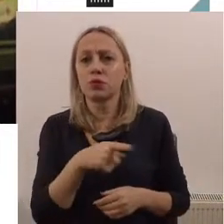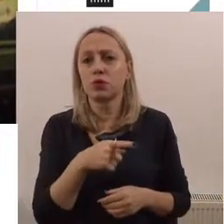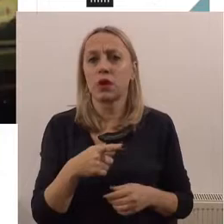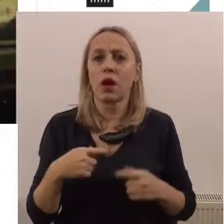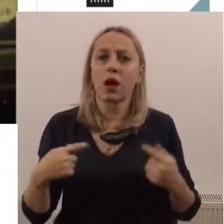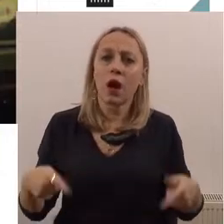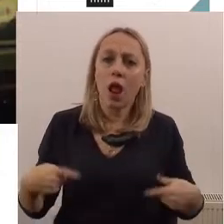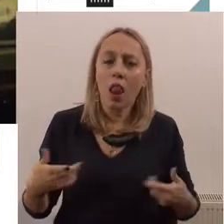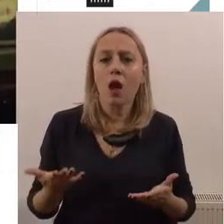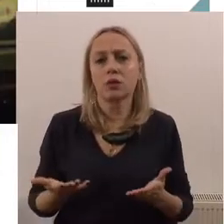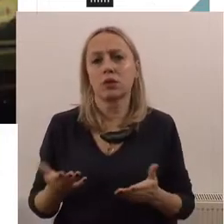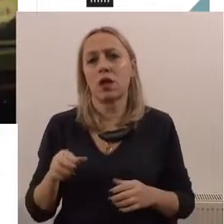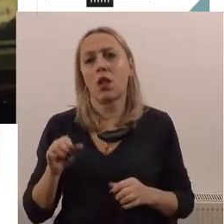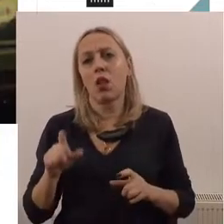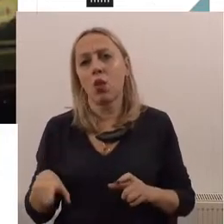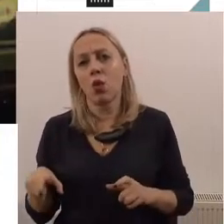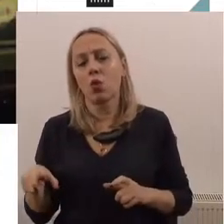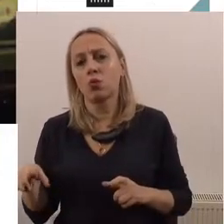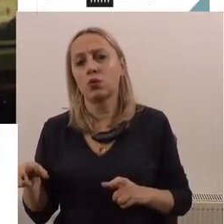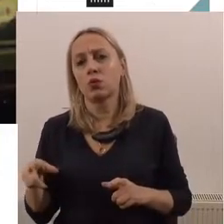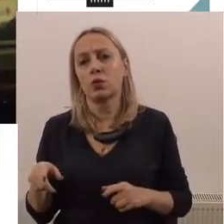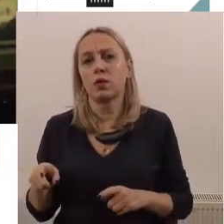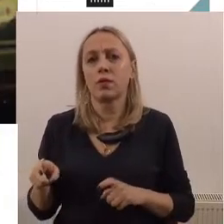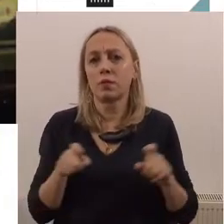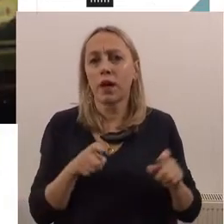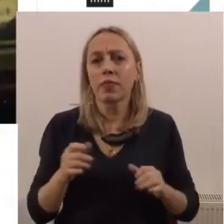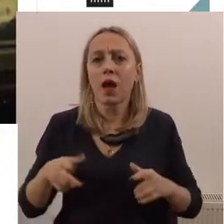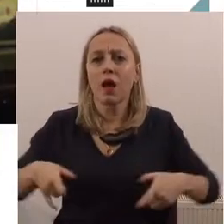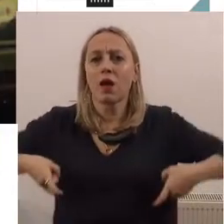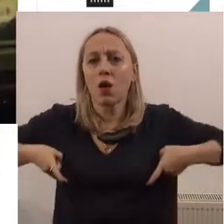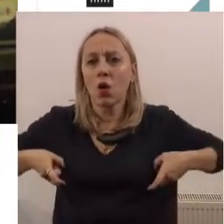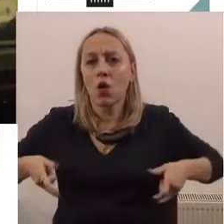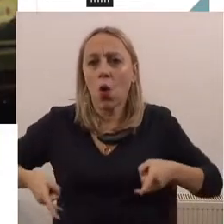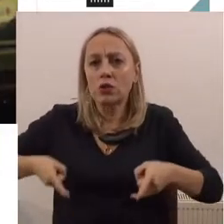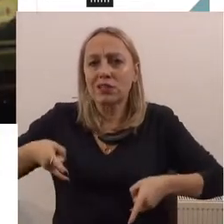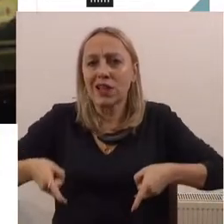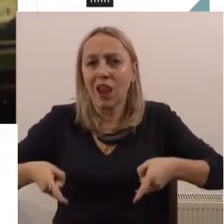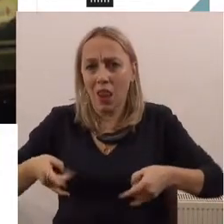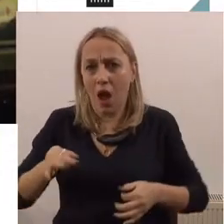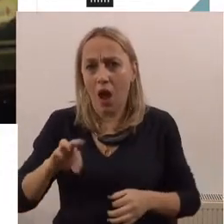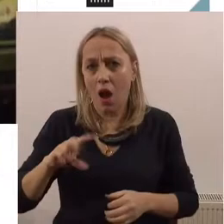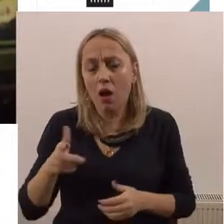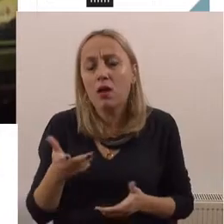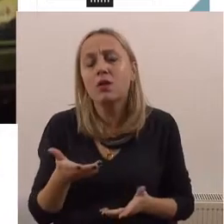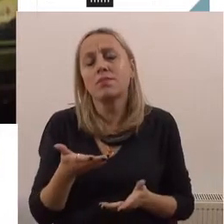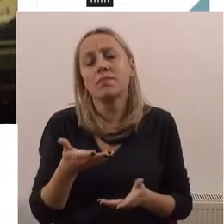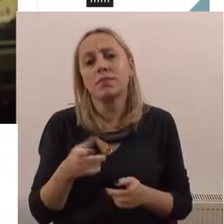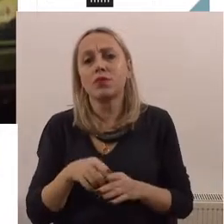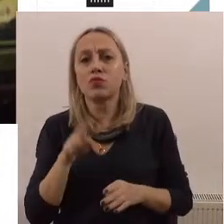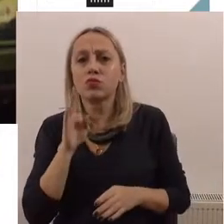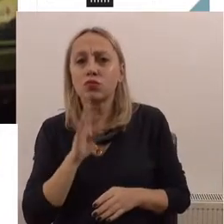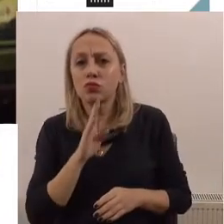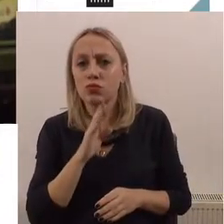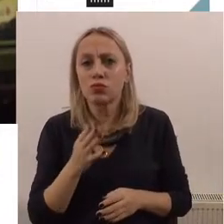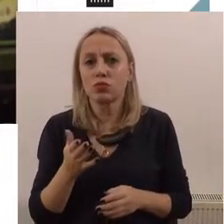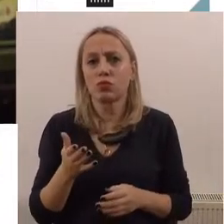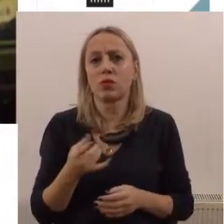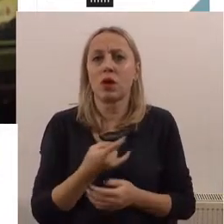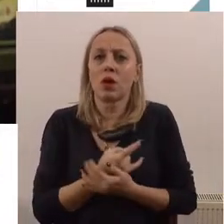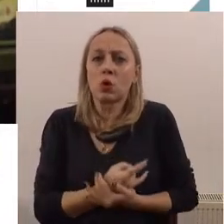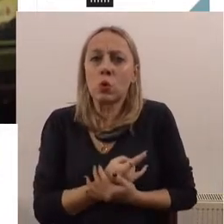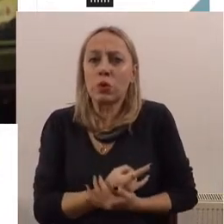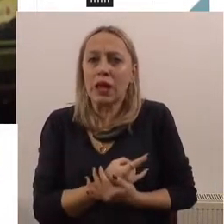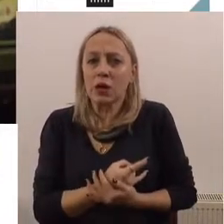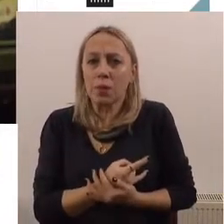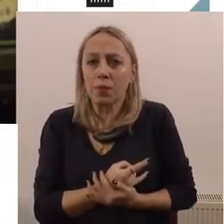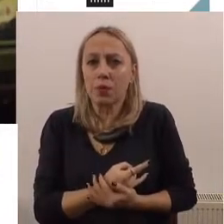low mobile population, be it the wheelchaired or people who walk on crutches